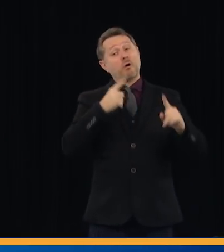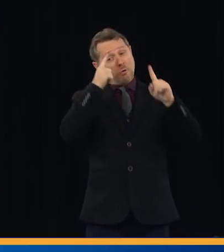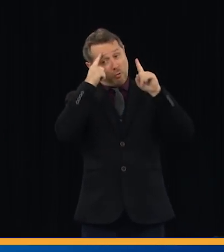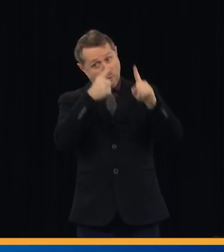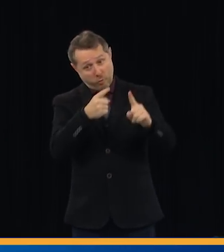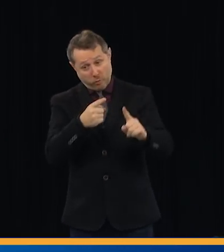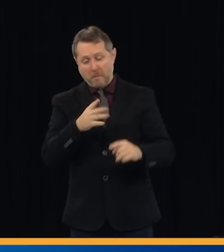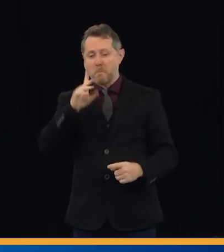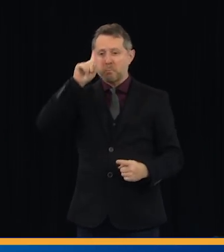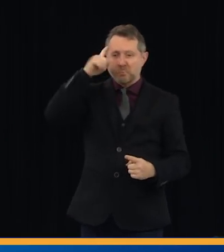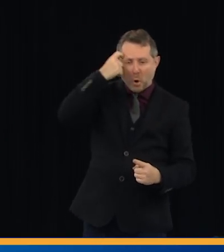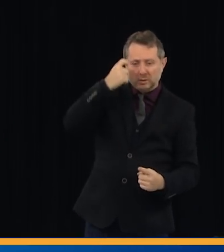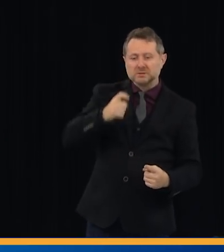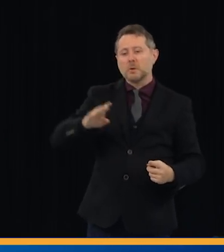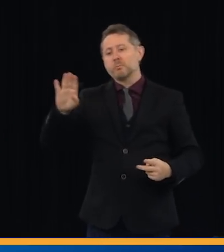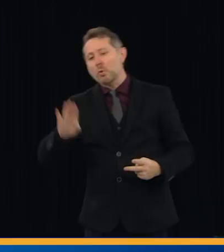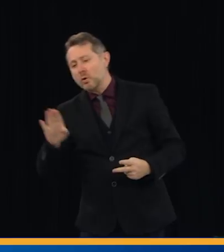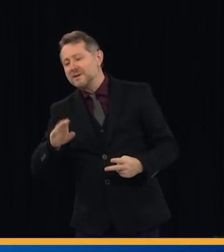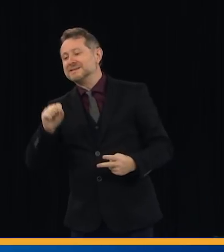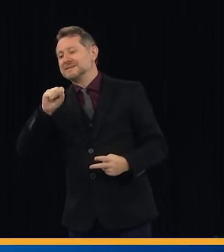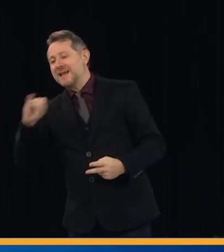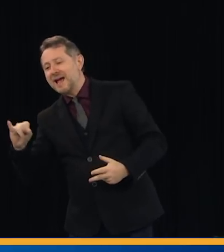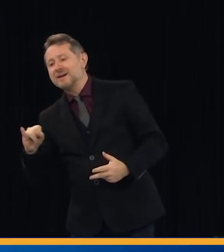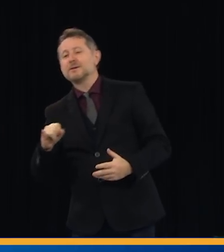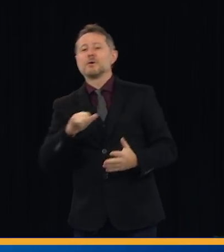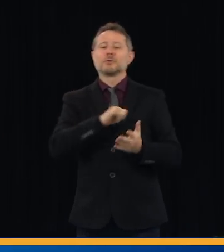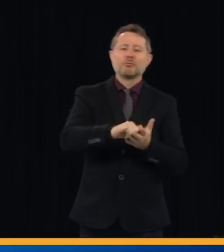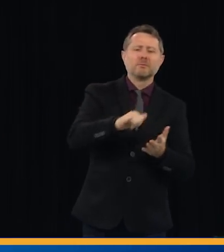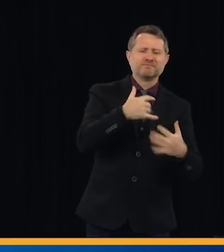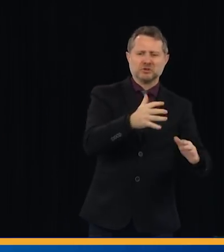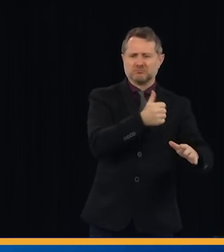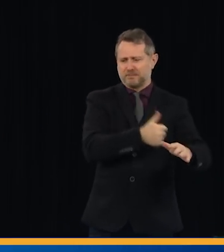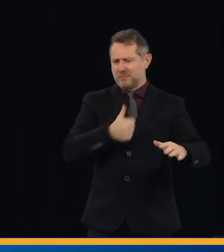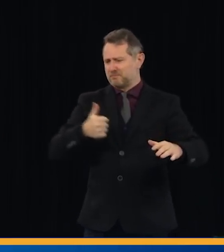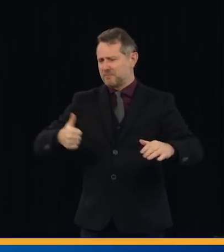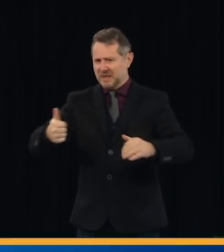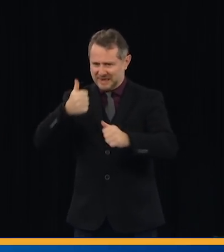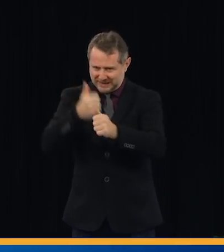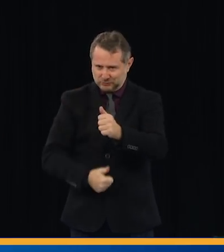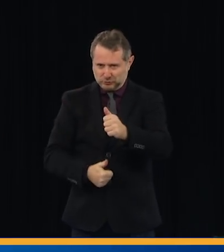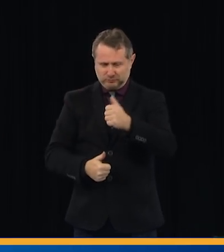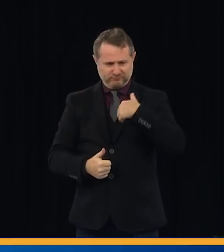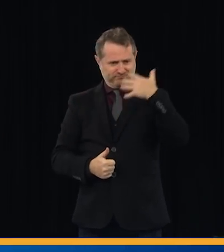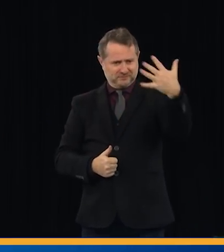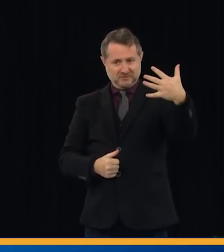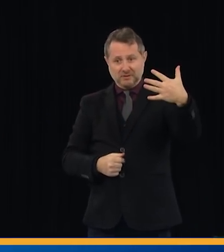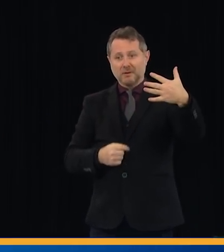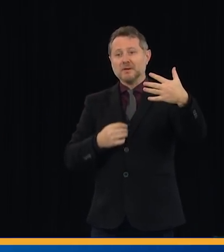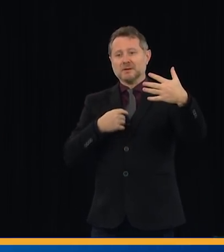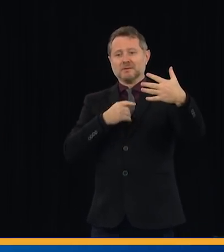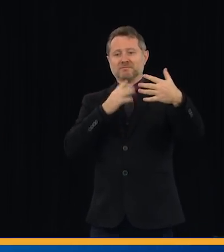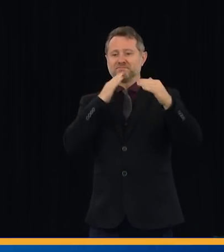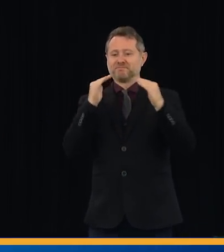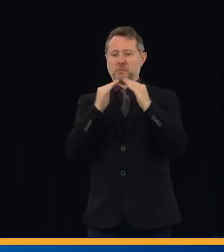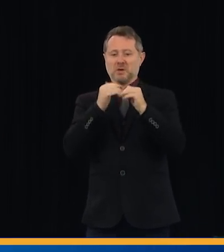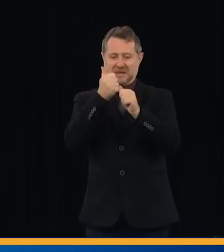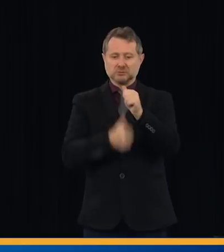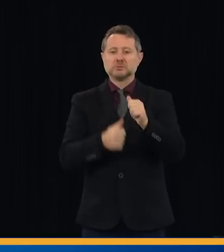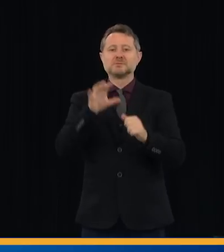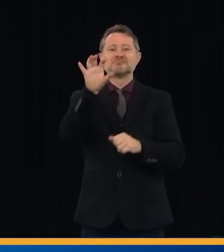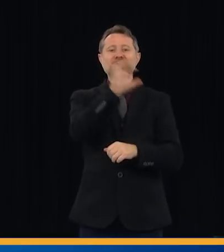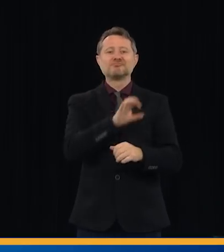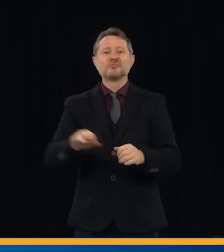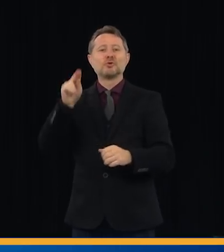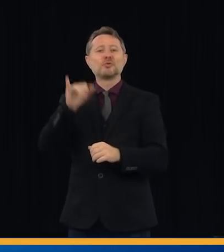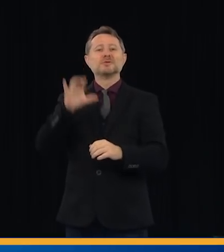borough knows that they have a facility and they're getting the same treatment that everyone else is